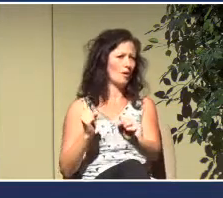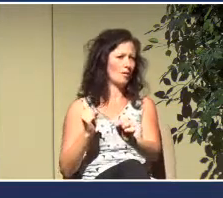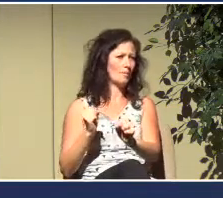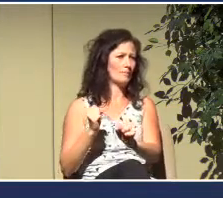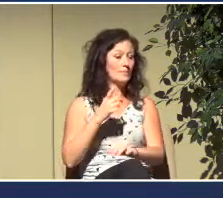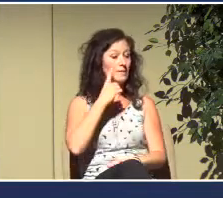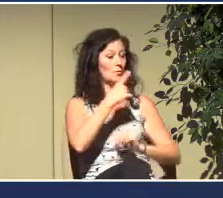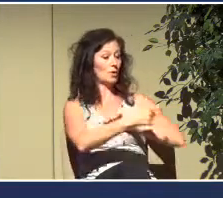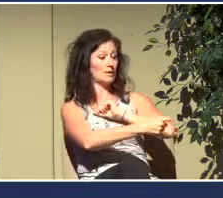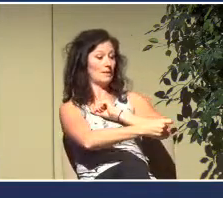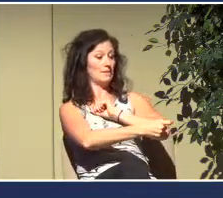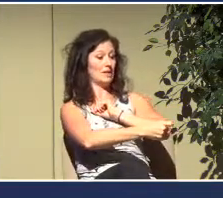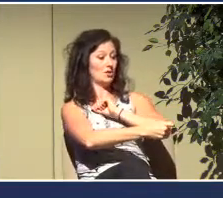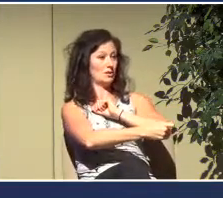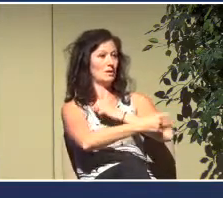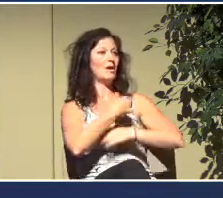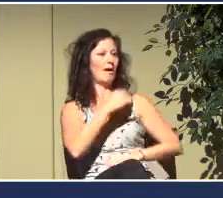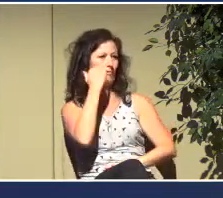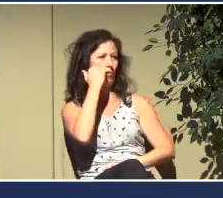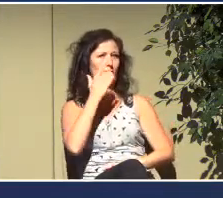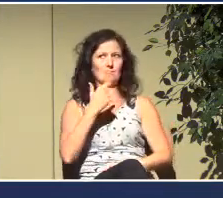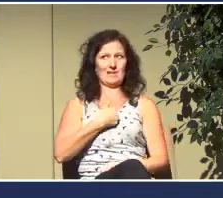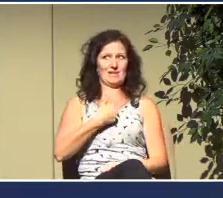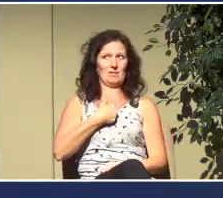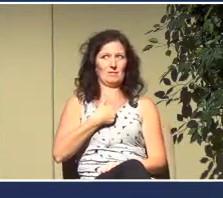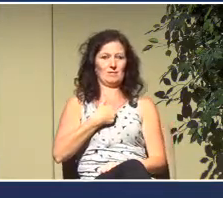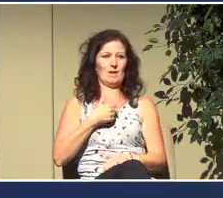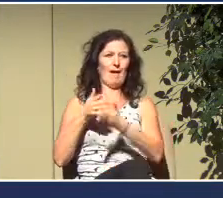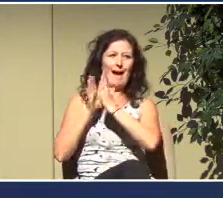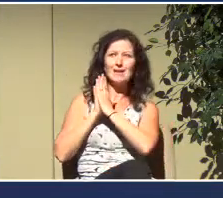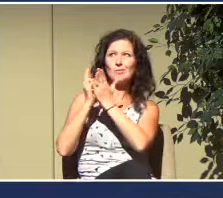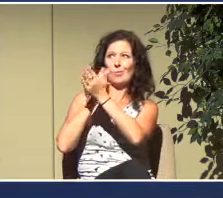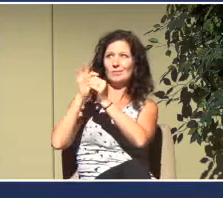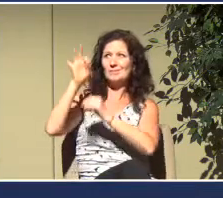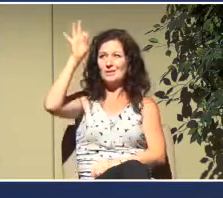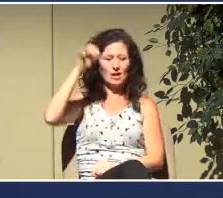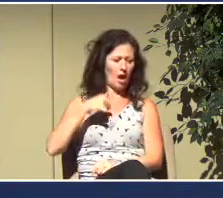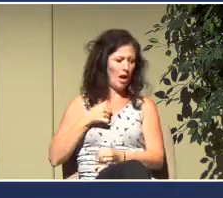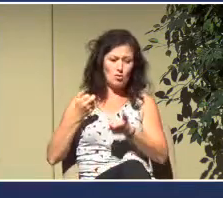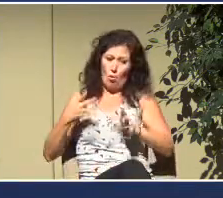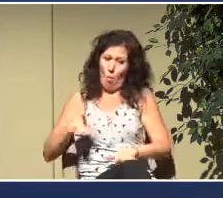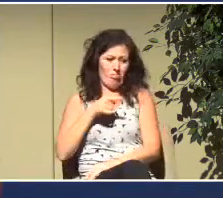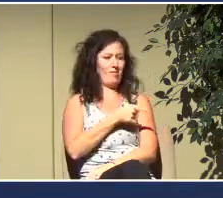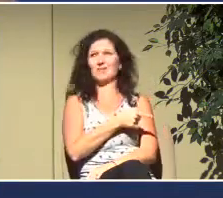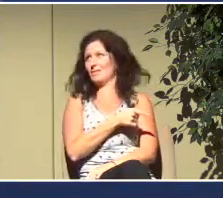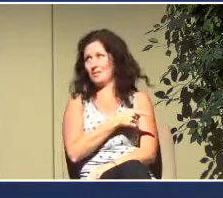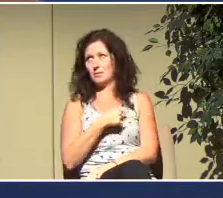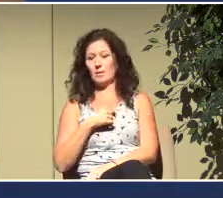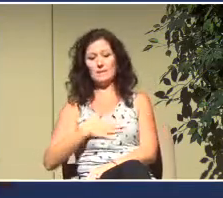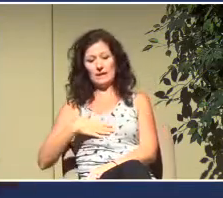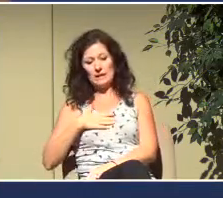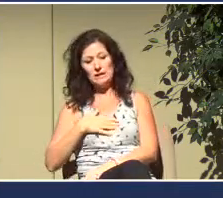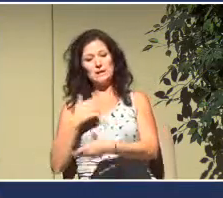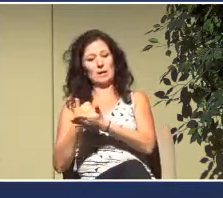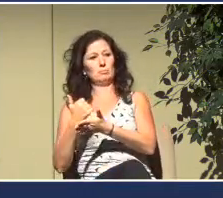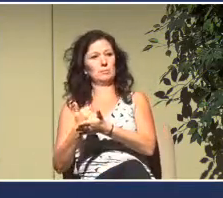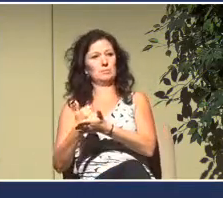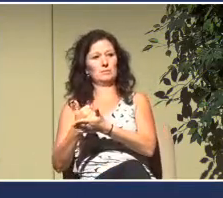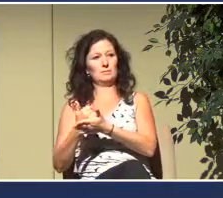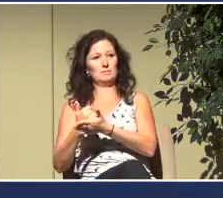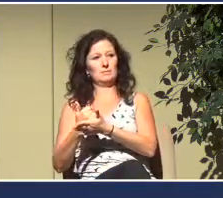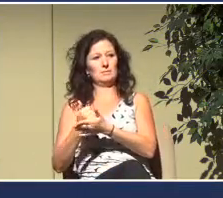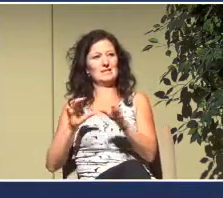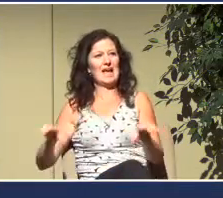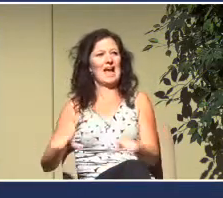I can just say, Holy Spirit, I don't want this. Please help. There's an active personal conversation